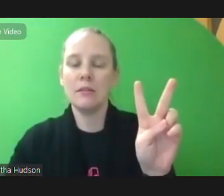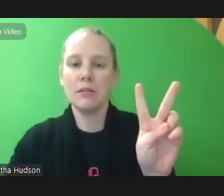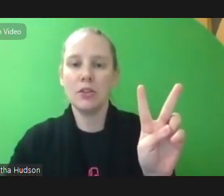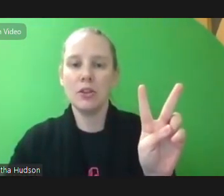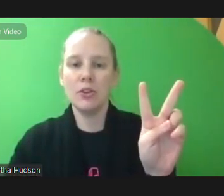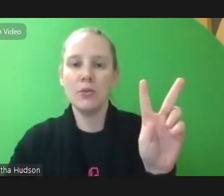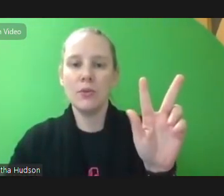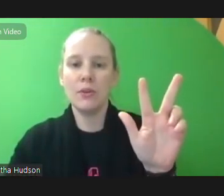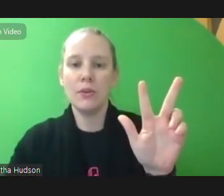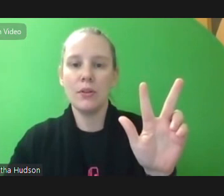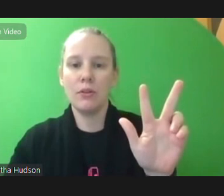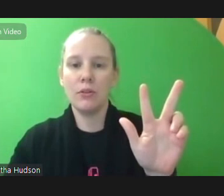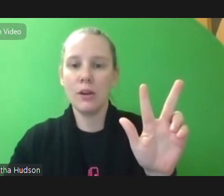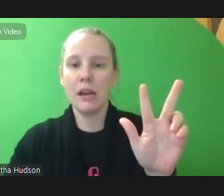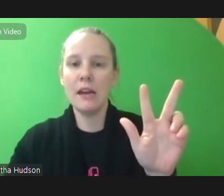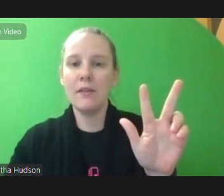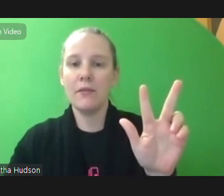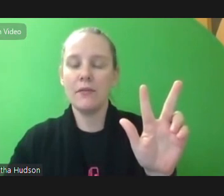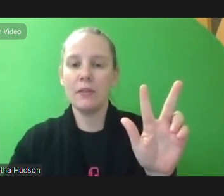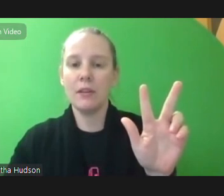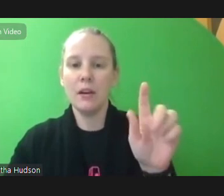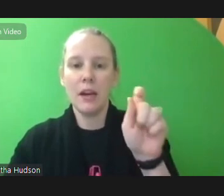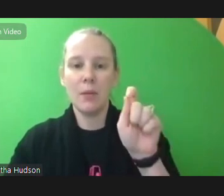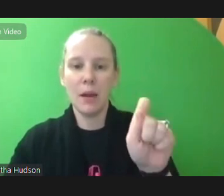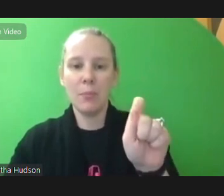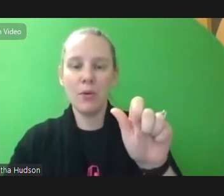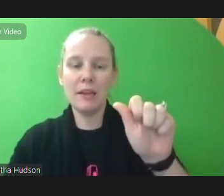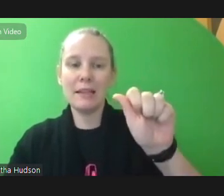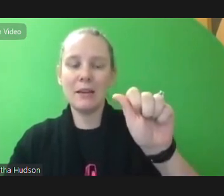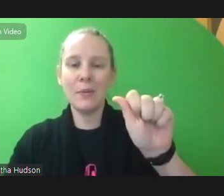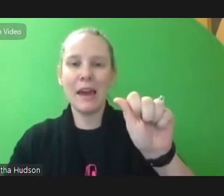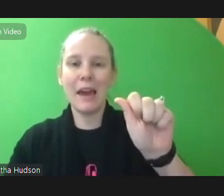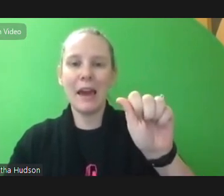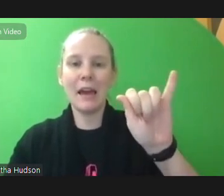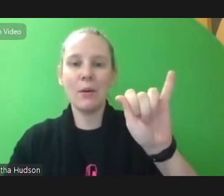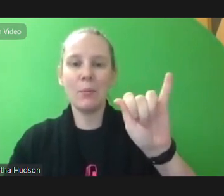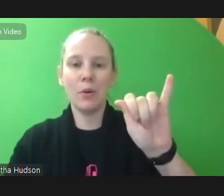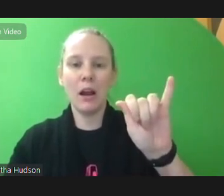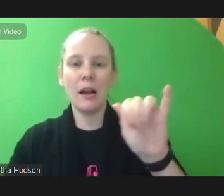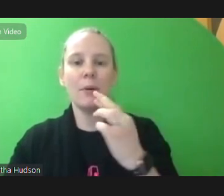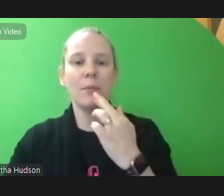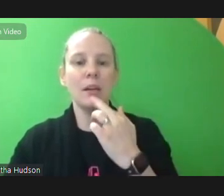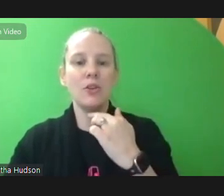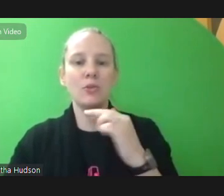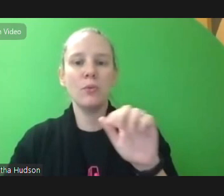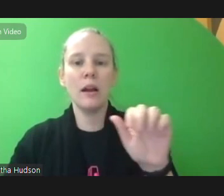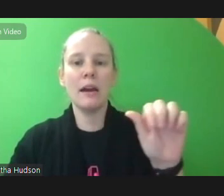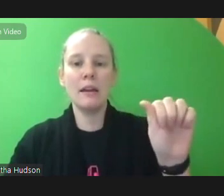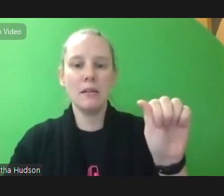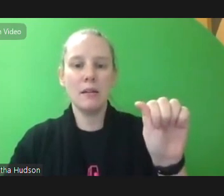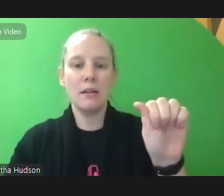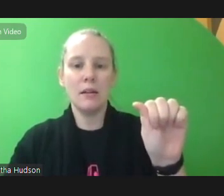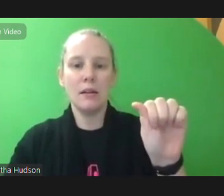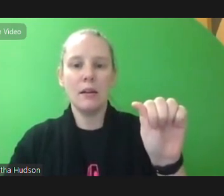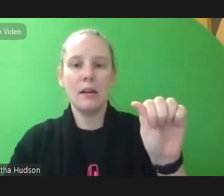1, 2, 3. And my point's going to be A prime. I'm going to use